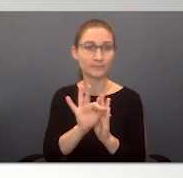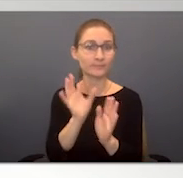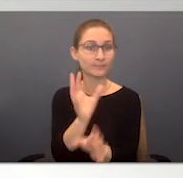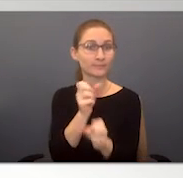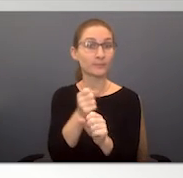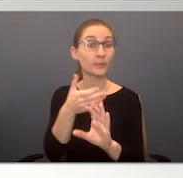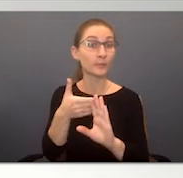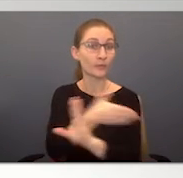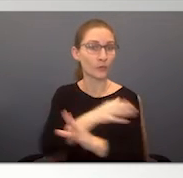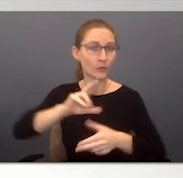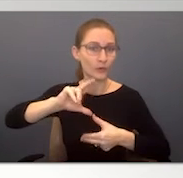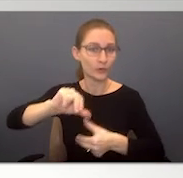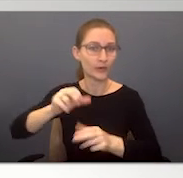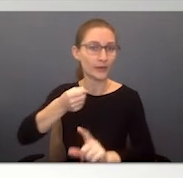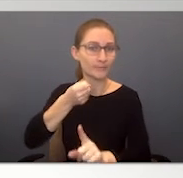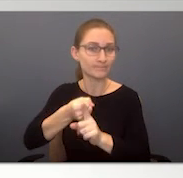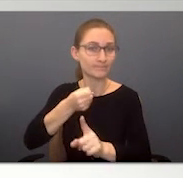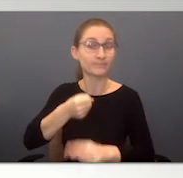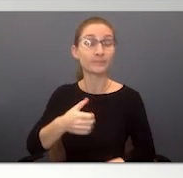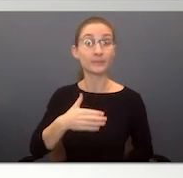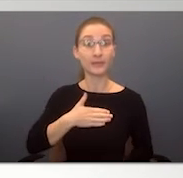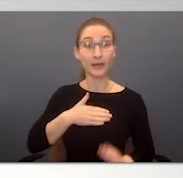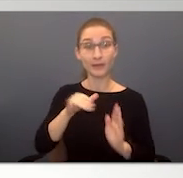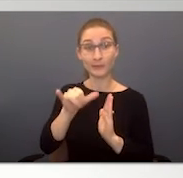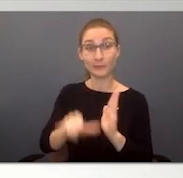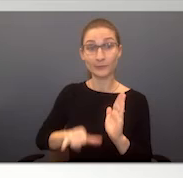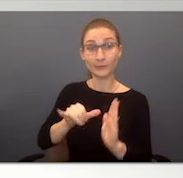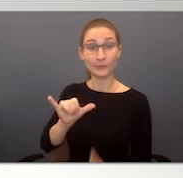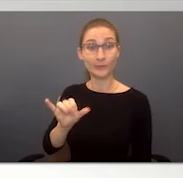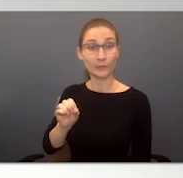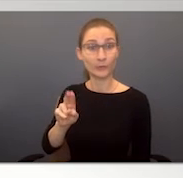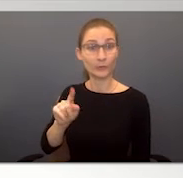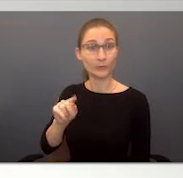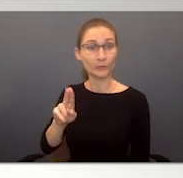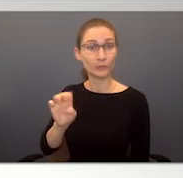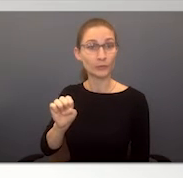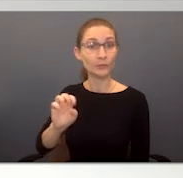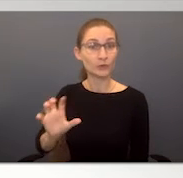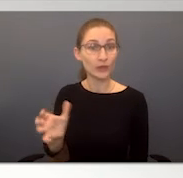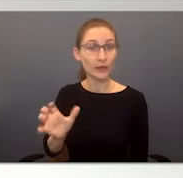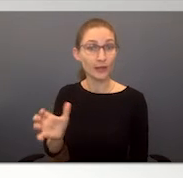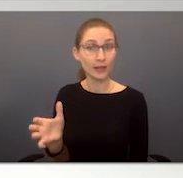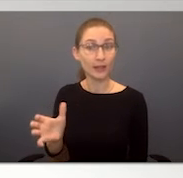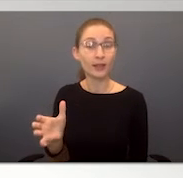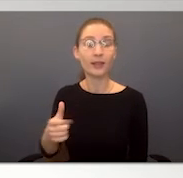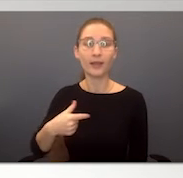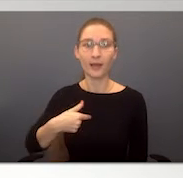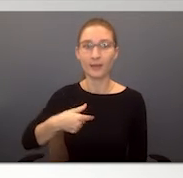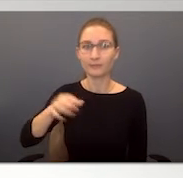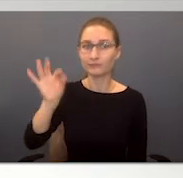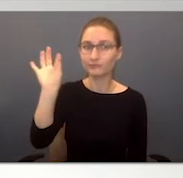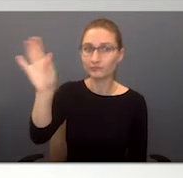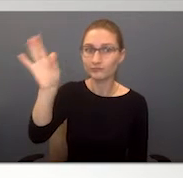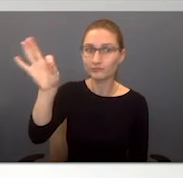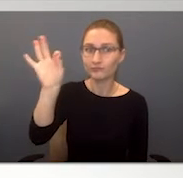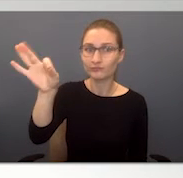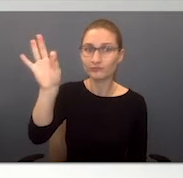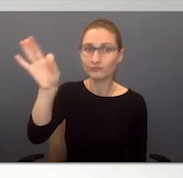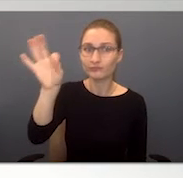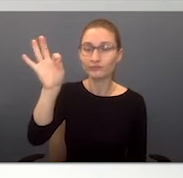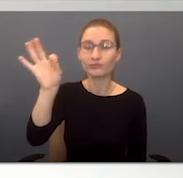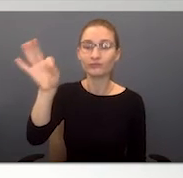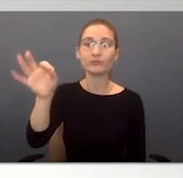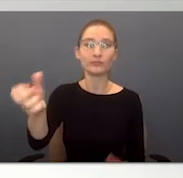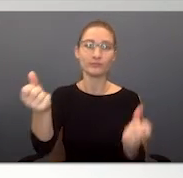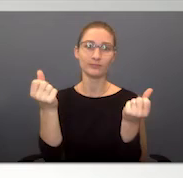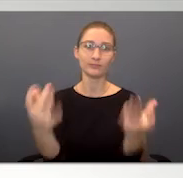today, be prepared before the hurricane hits. So have non-perishable canned items, water, batteries,